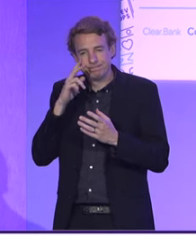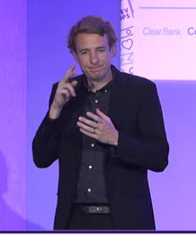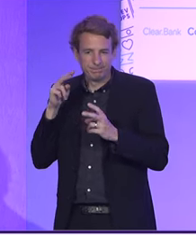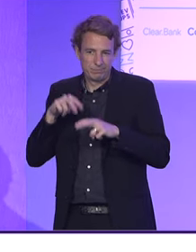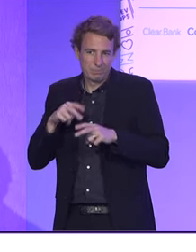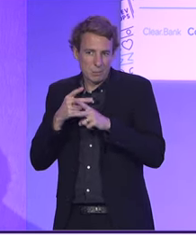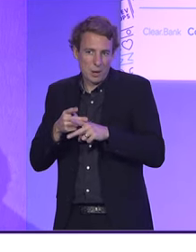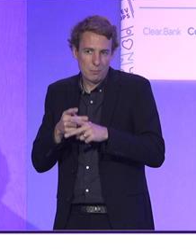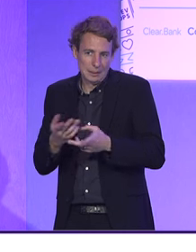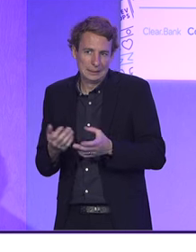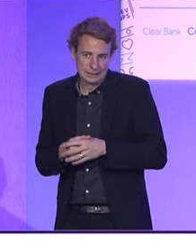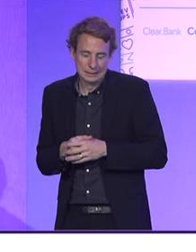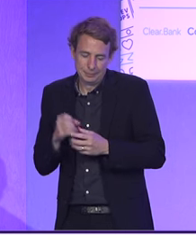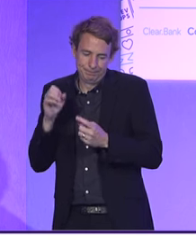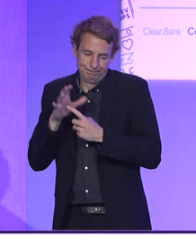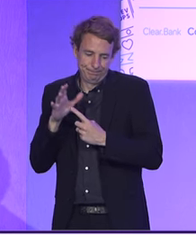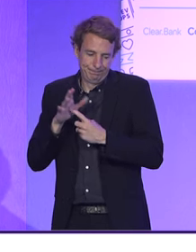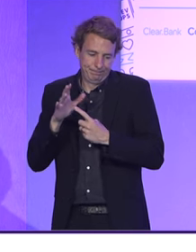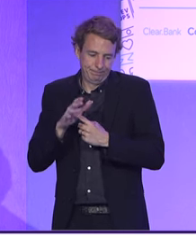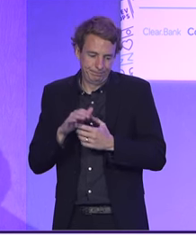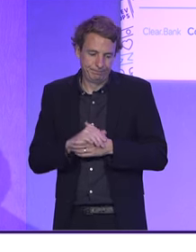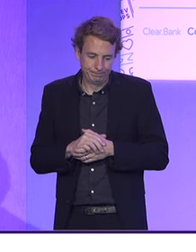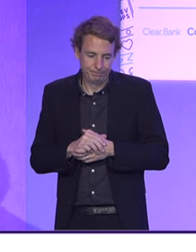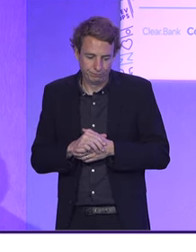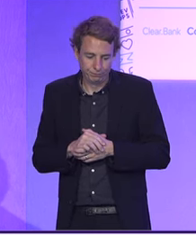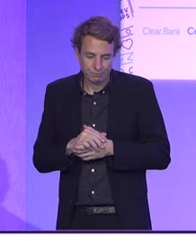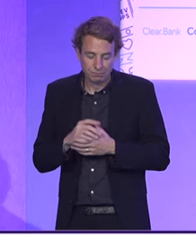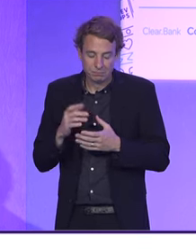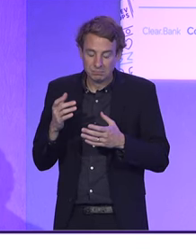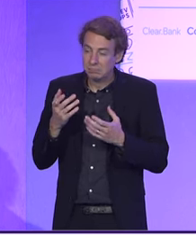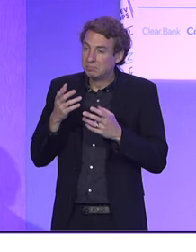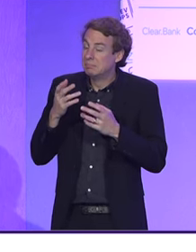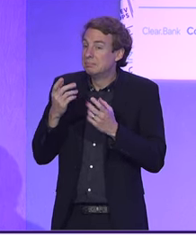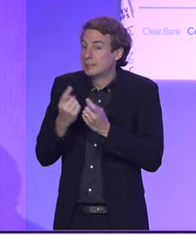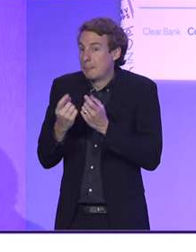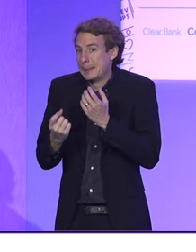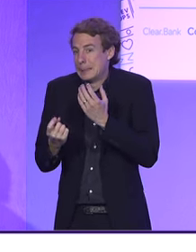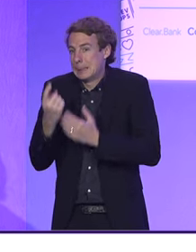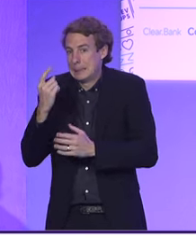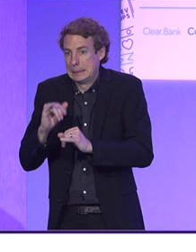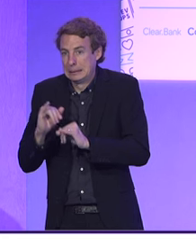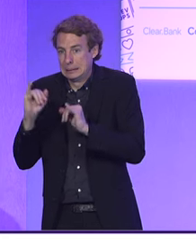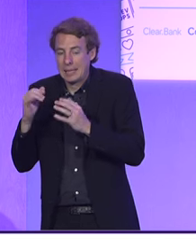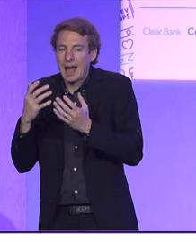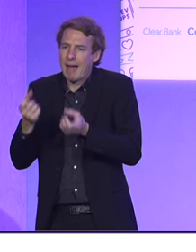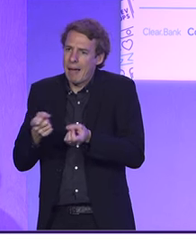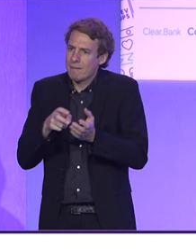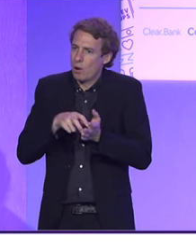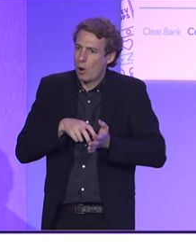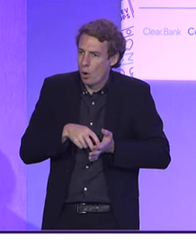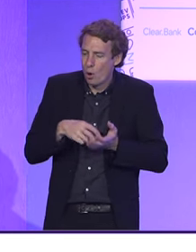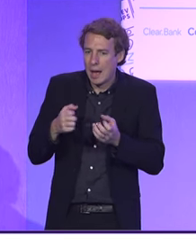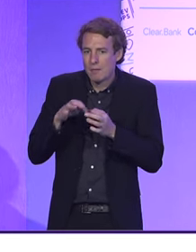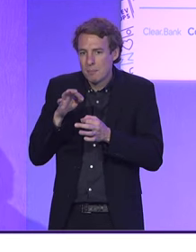think this is very important just to have everything. If something happens, you have the metrics, you have the logs. No, try